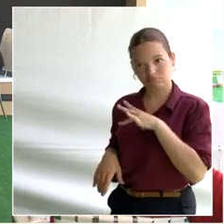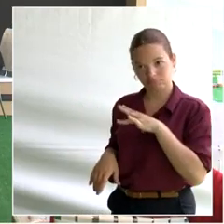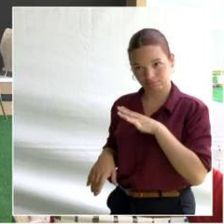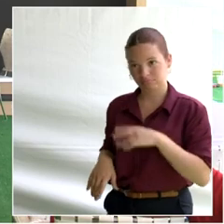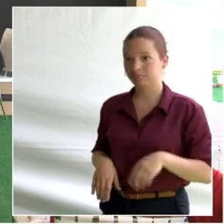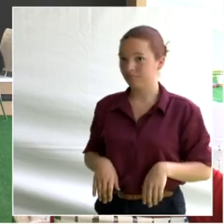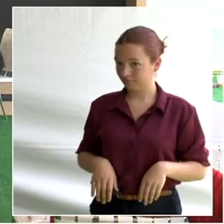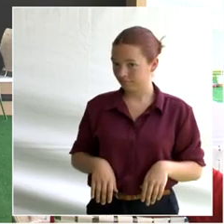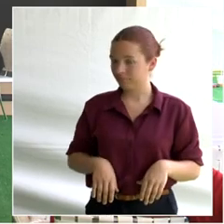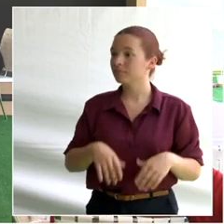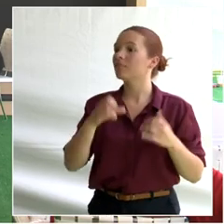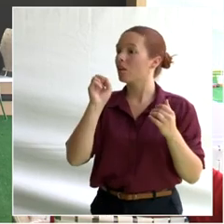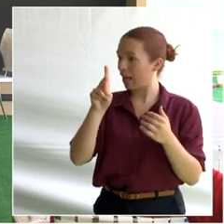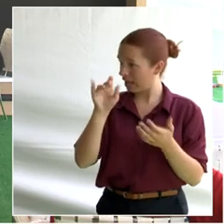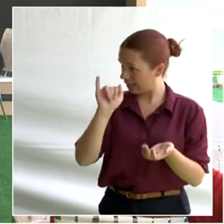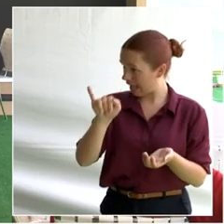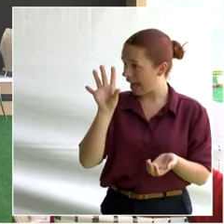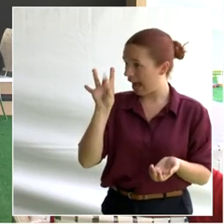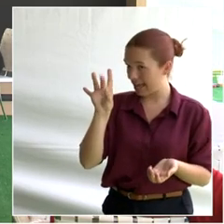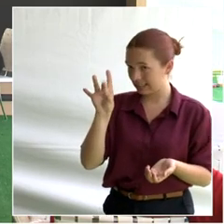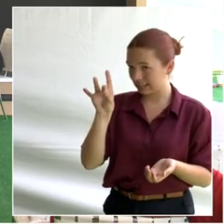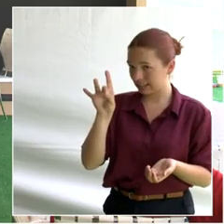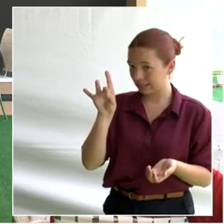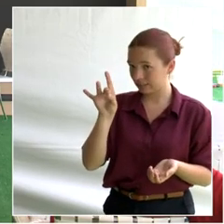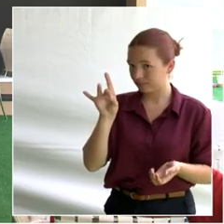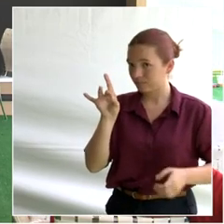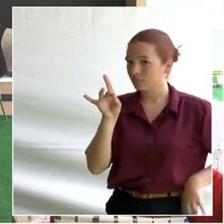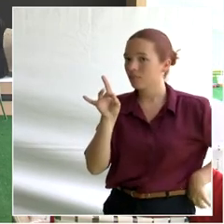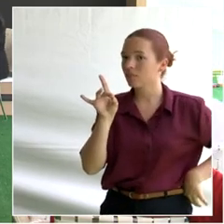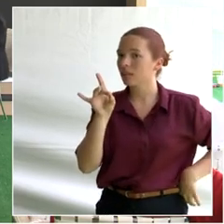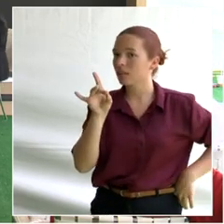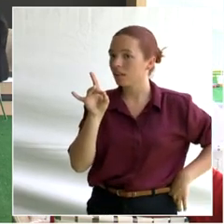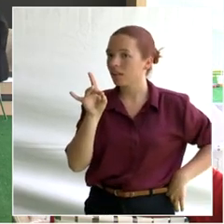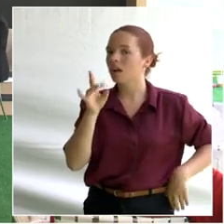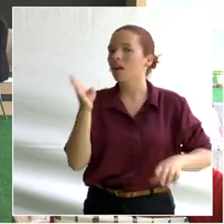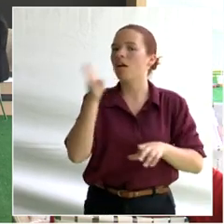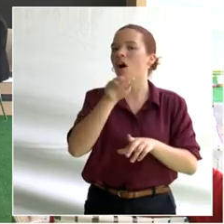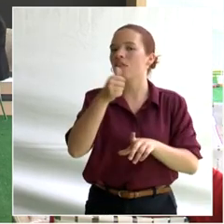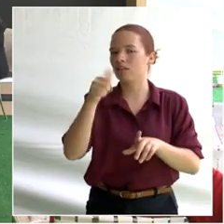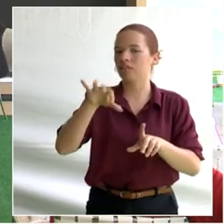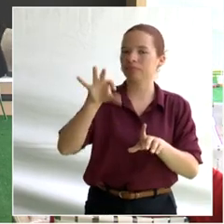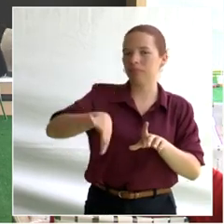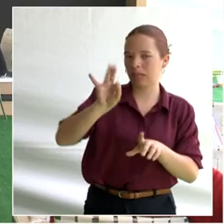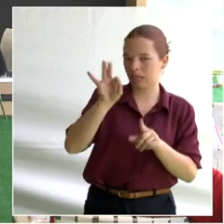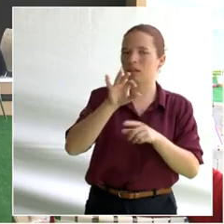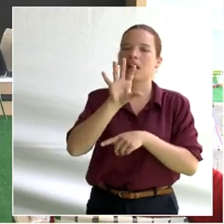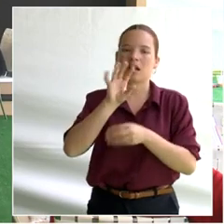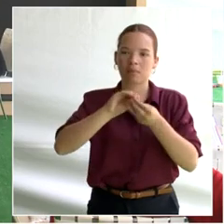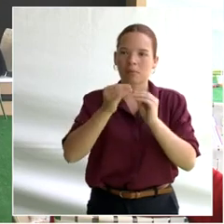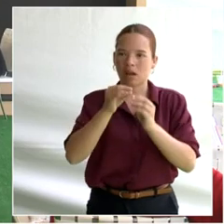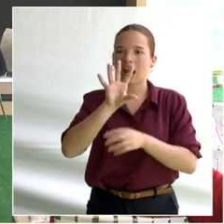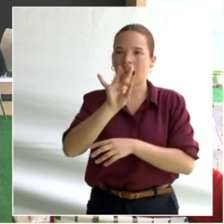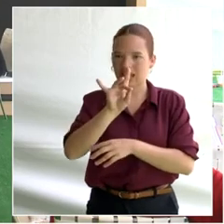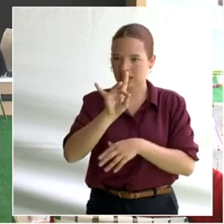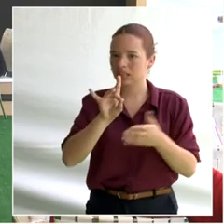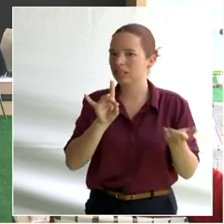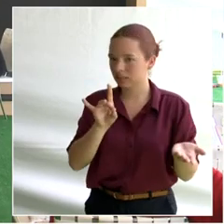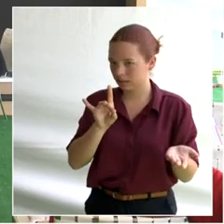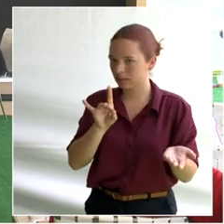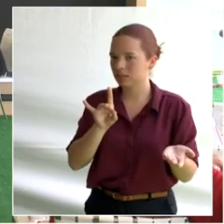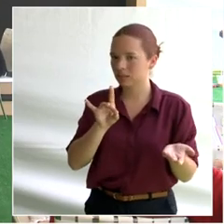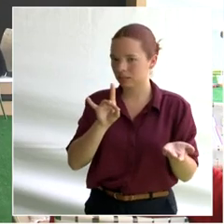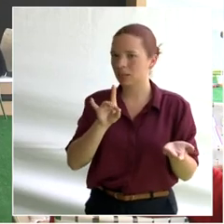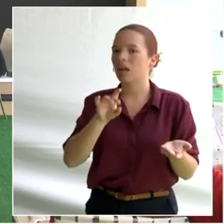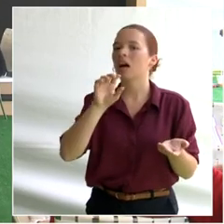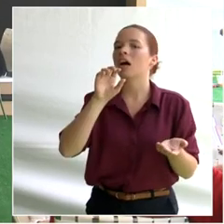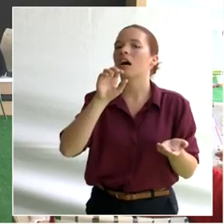and that's our representative, Ludmila Samsonova. Ludmila Samsonova. But Ludmila gets a little superstitious. She doesn't want to turn